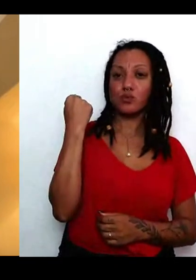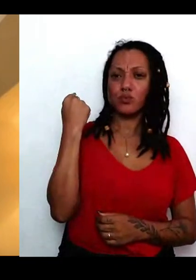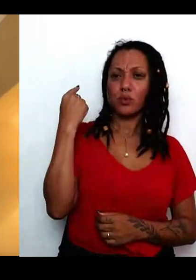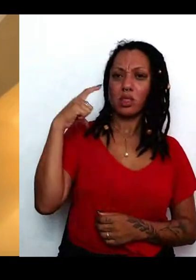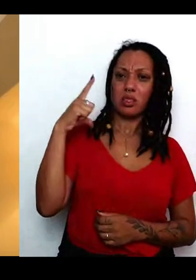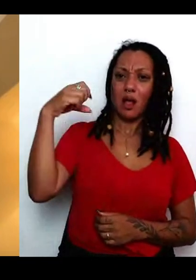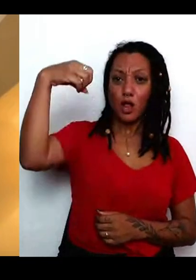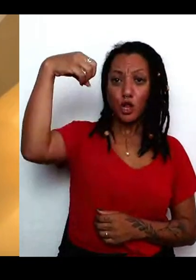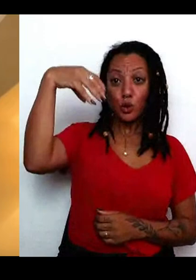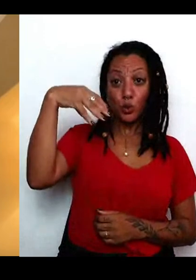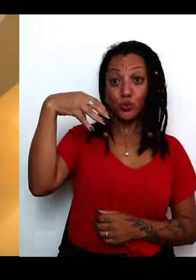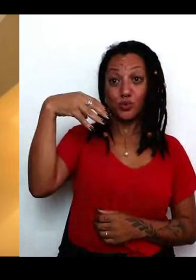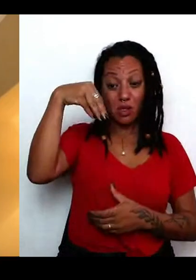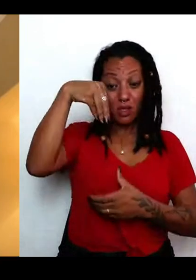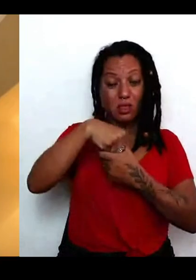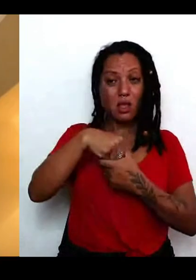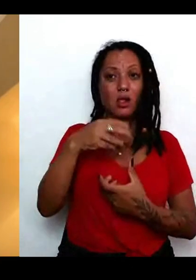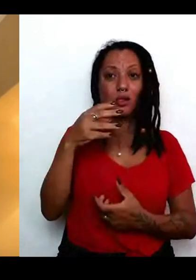foreign